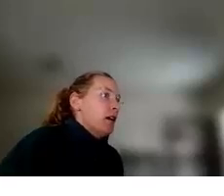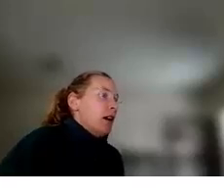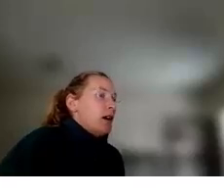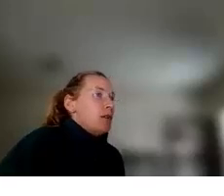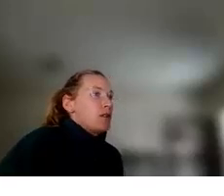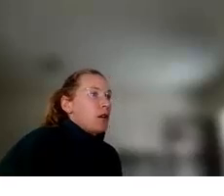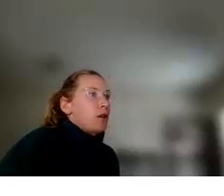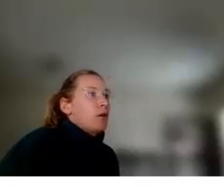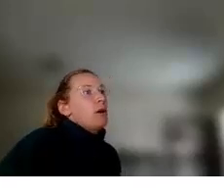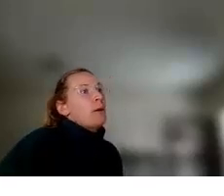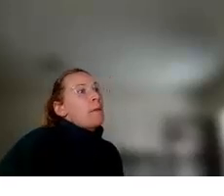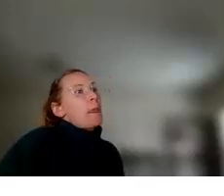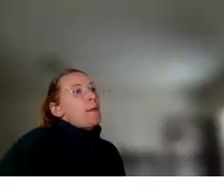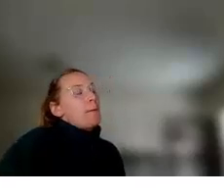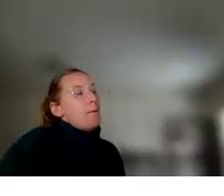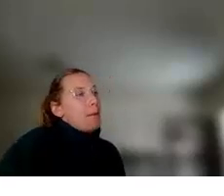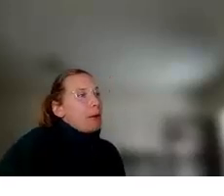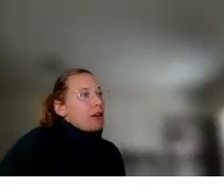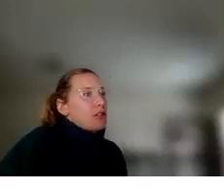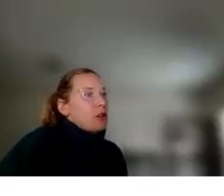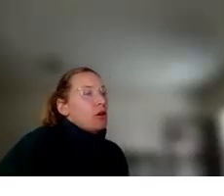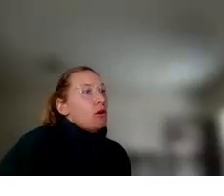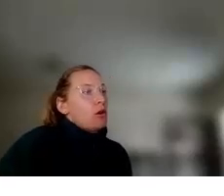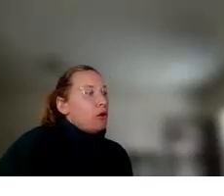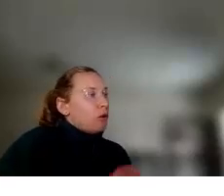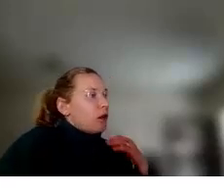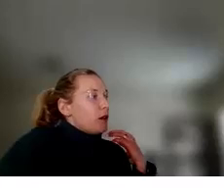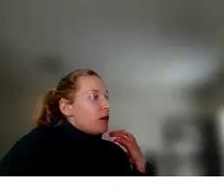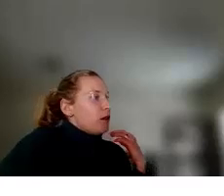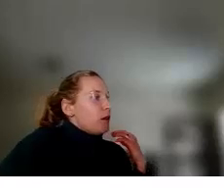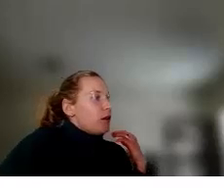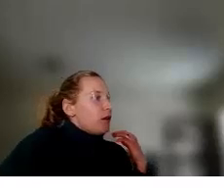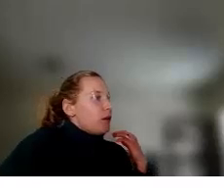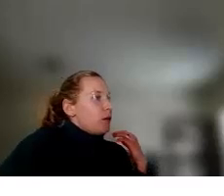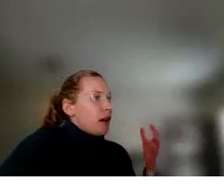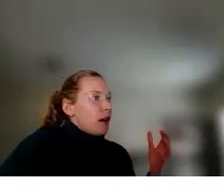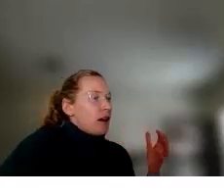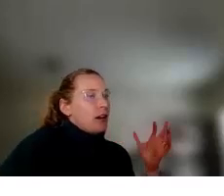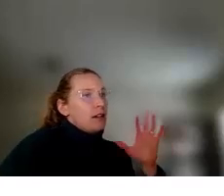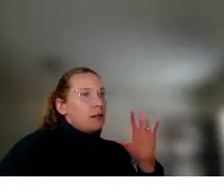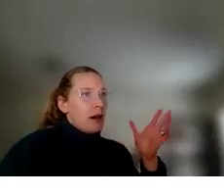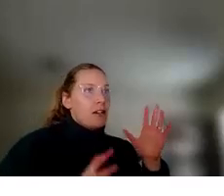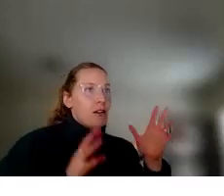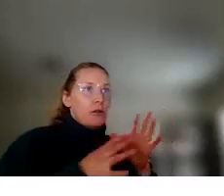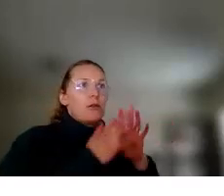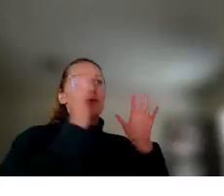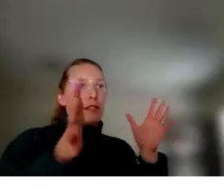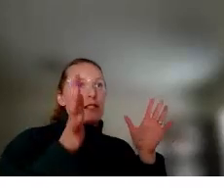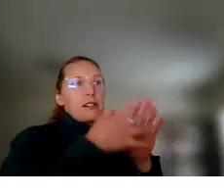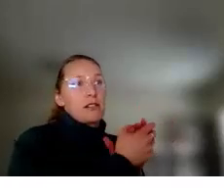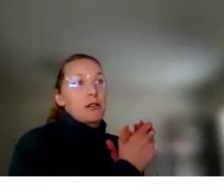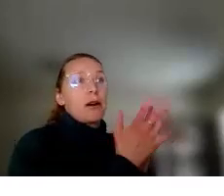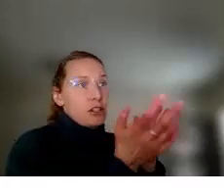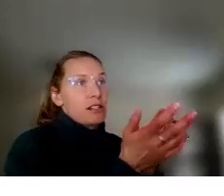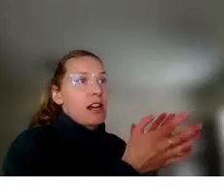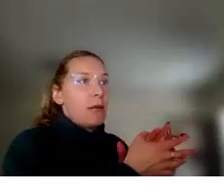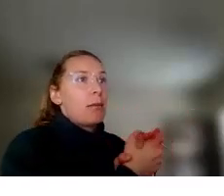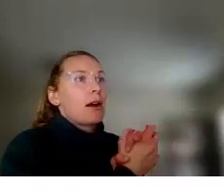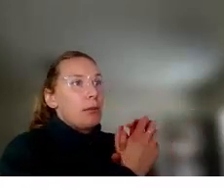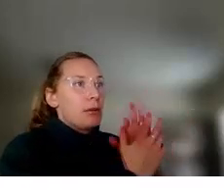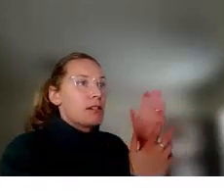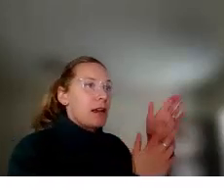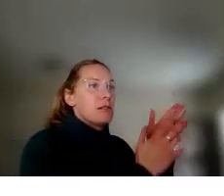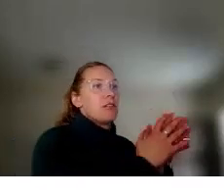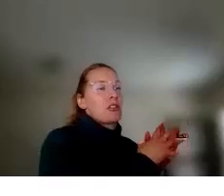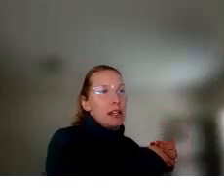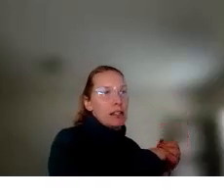care. So members, we are, I know this question has come